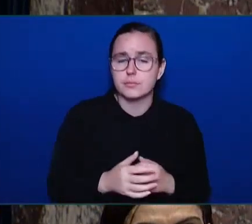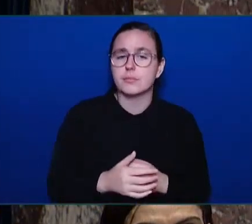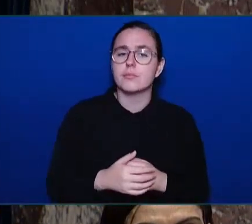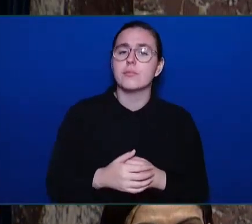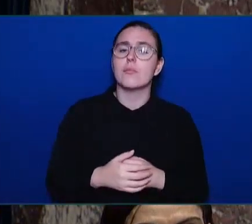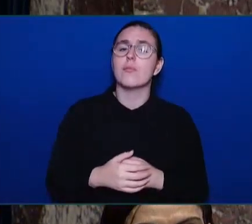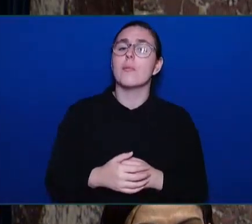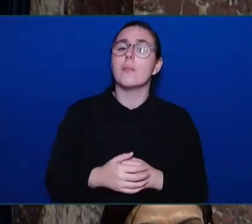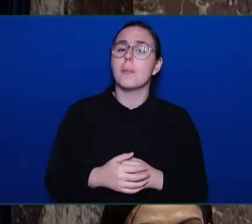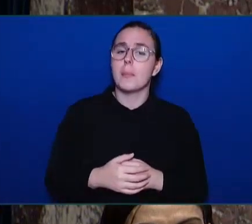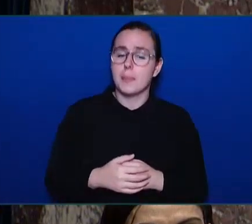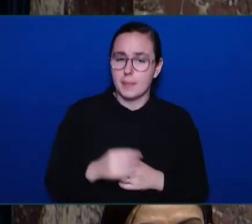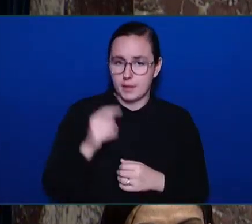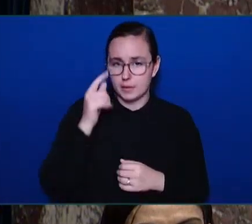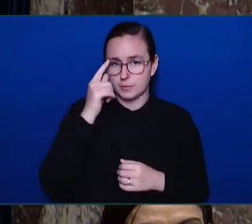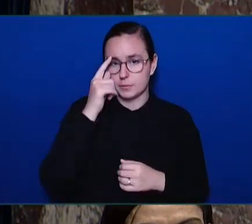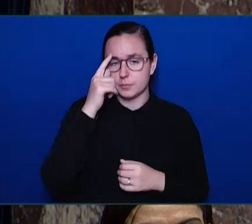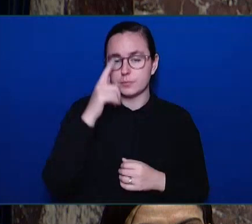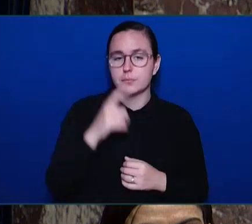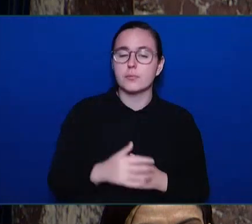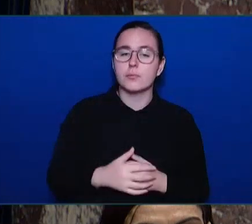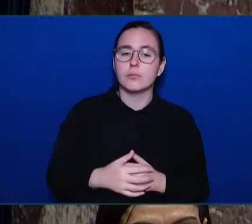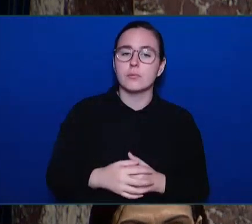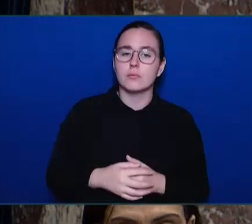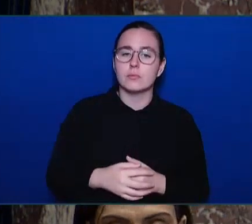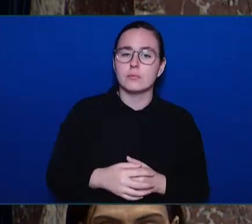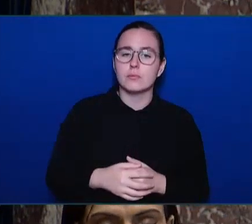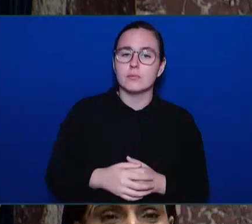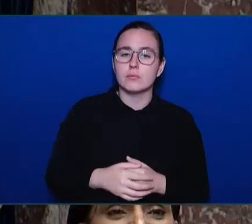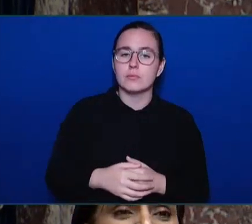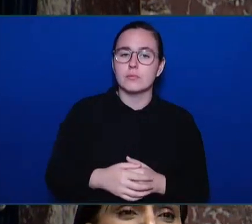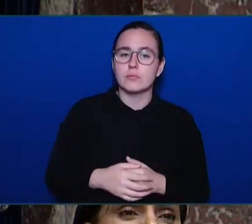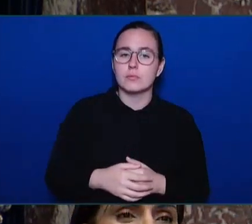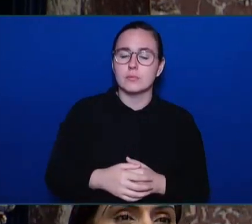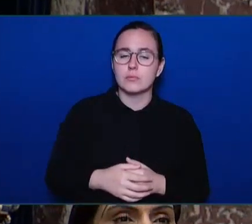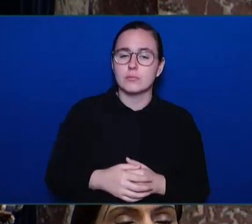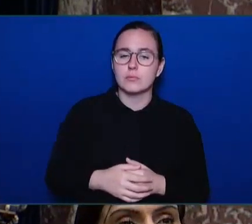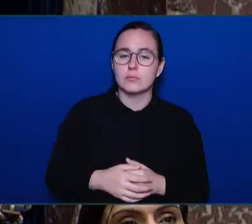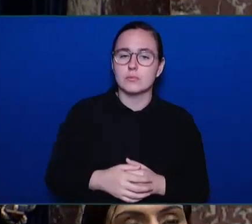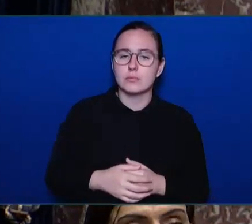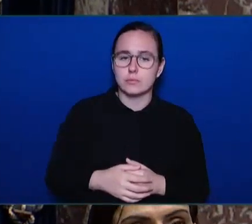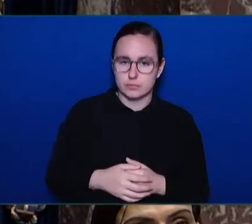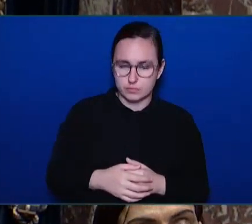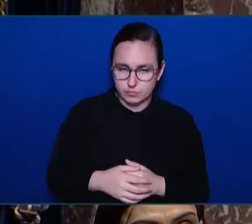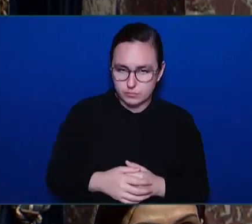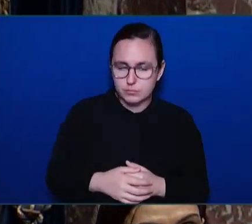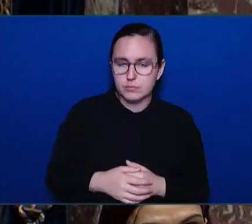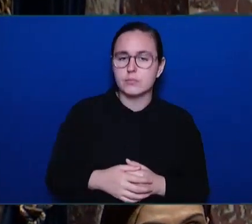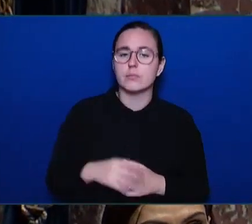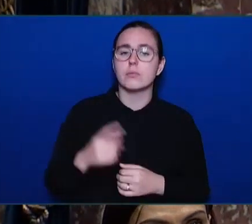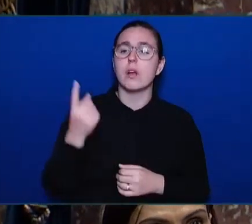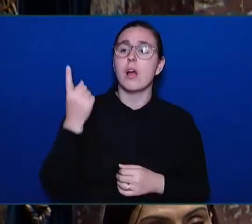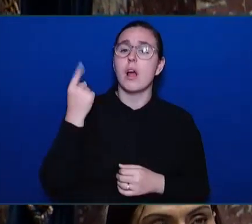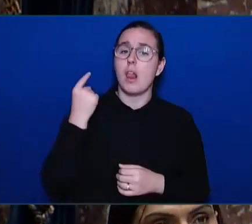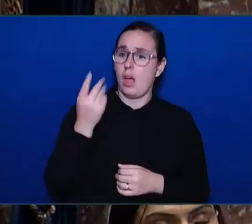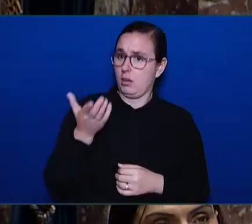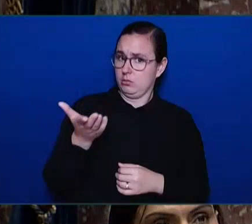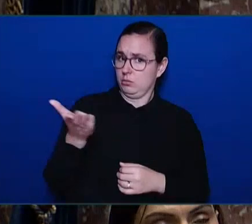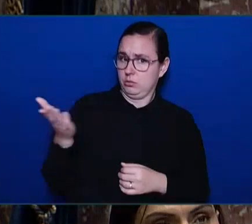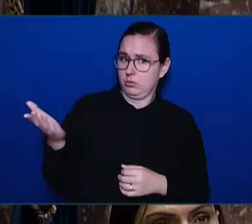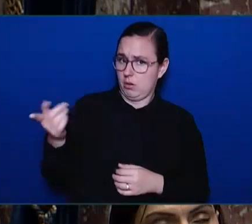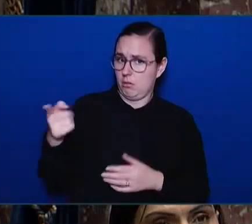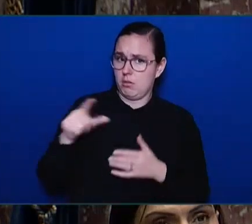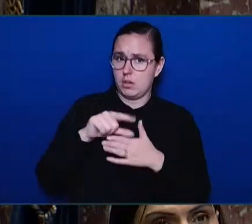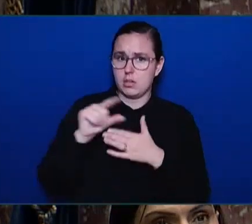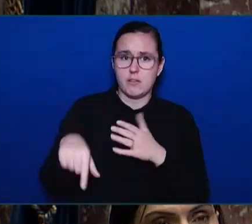fuel infrastructure and meet our climate goals," end quote. He was placating anxious new members